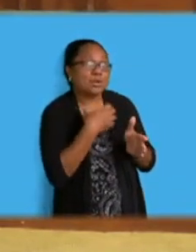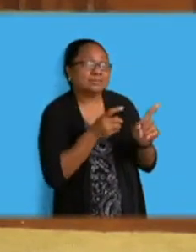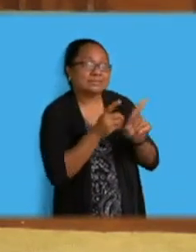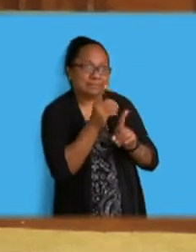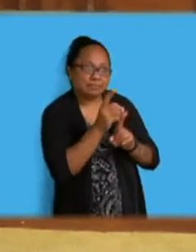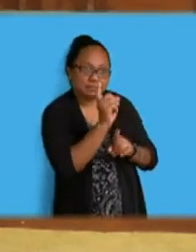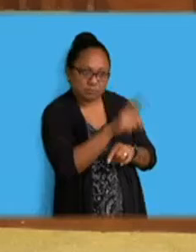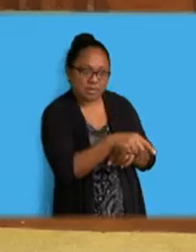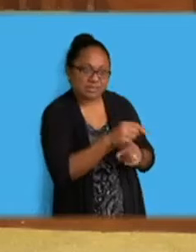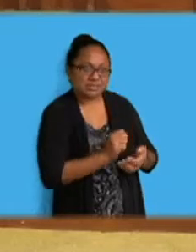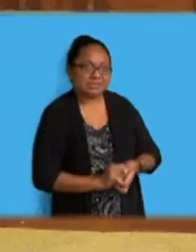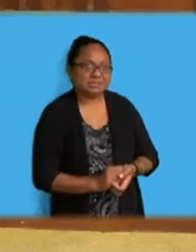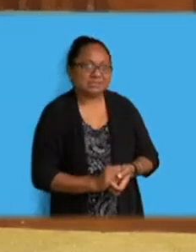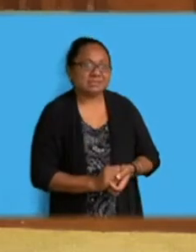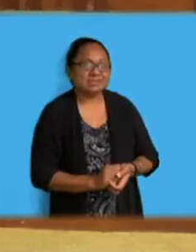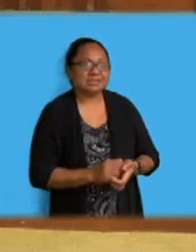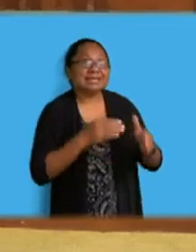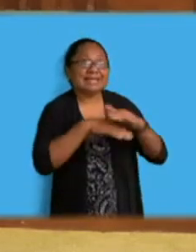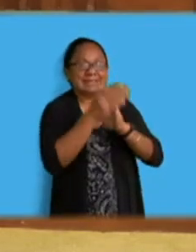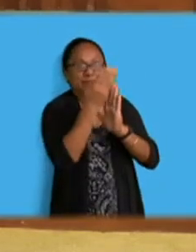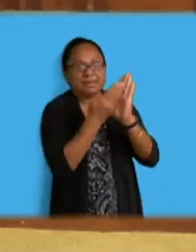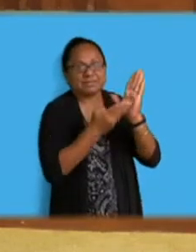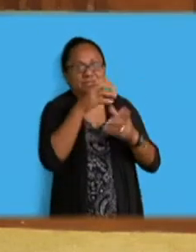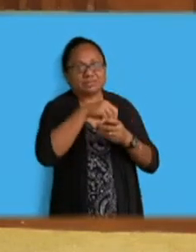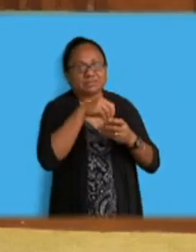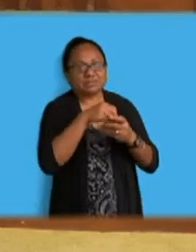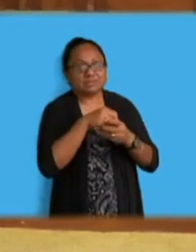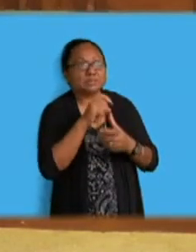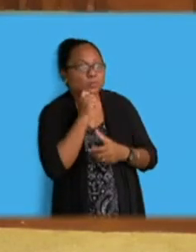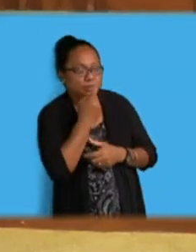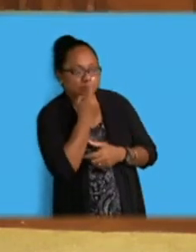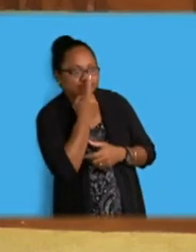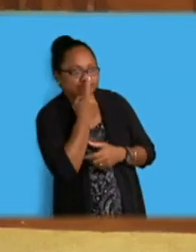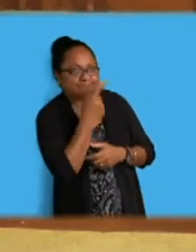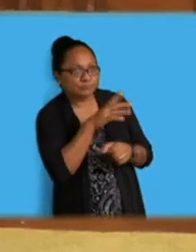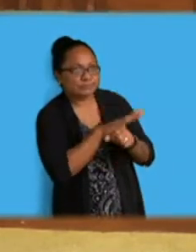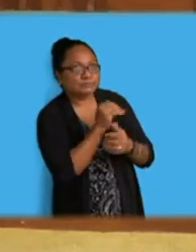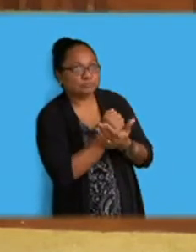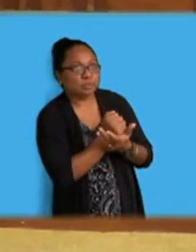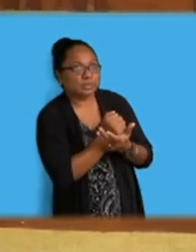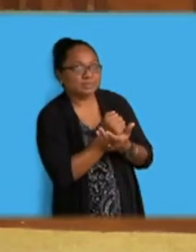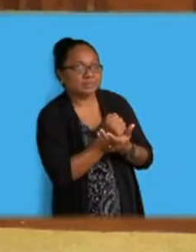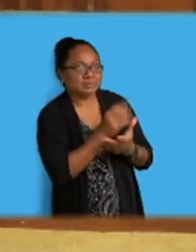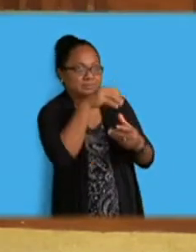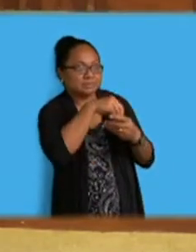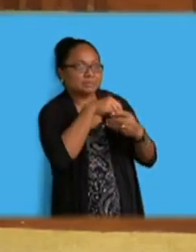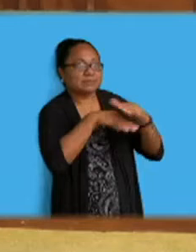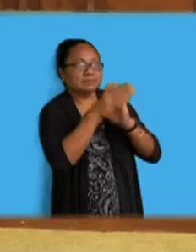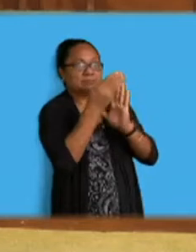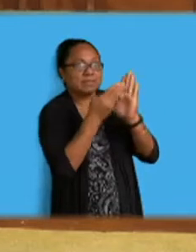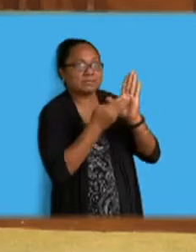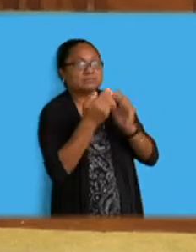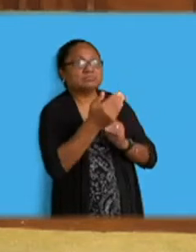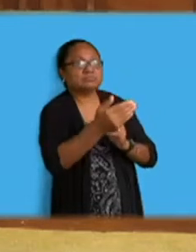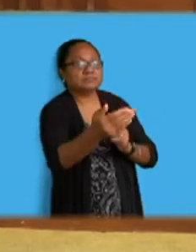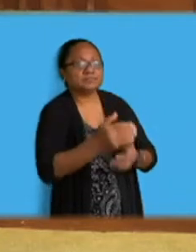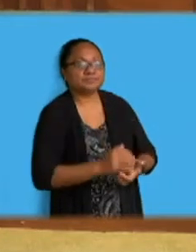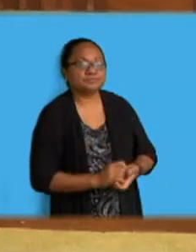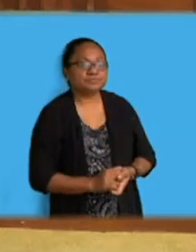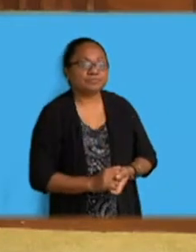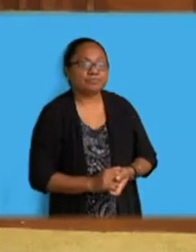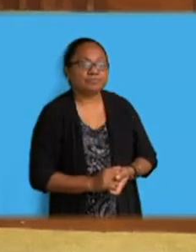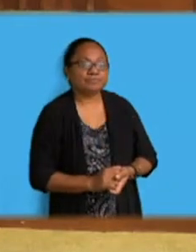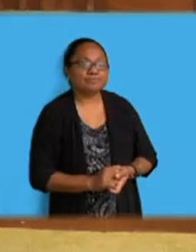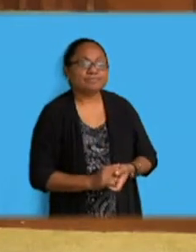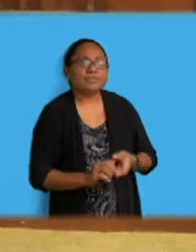and mechanisms in the budget, and we will examine those carefully. We also note,